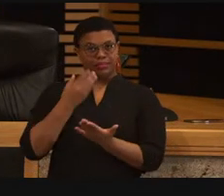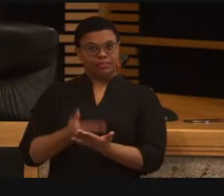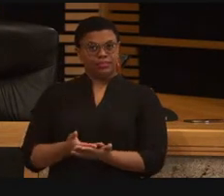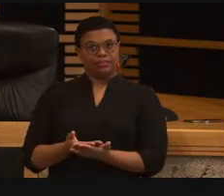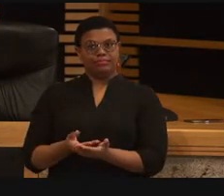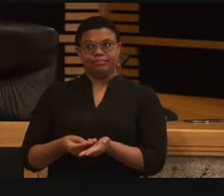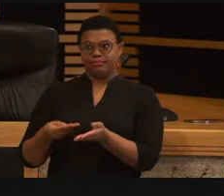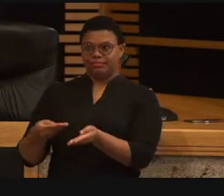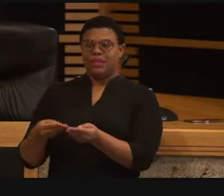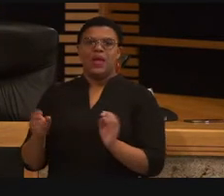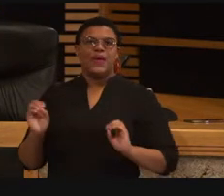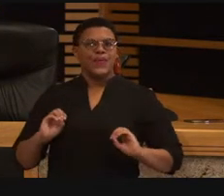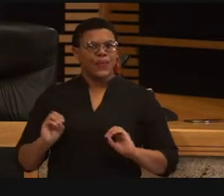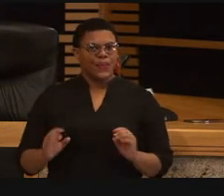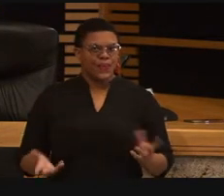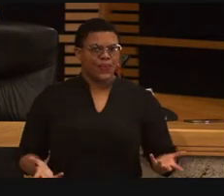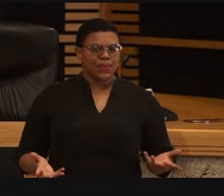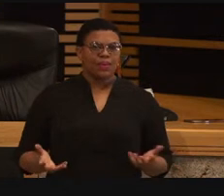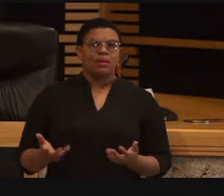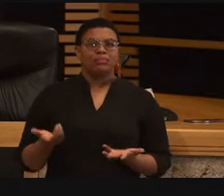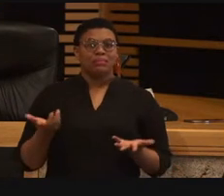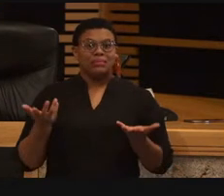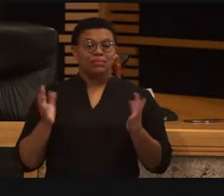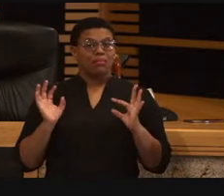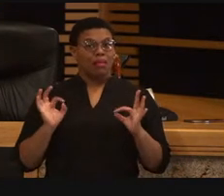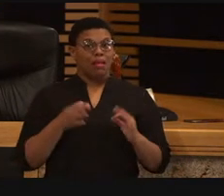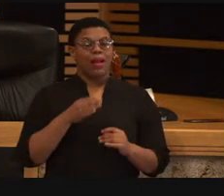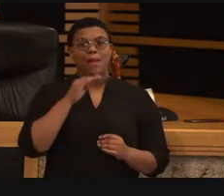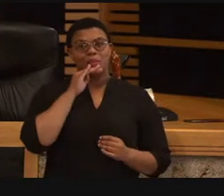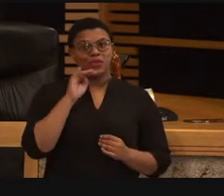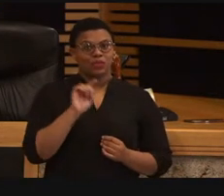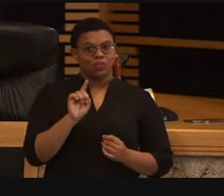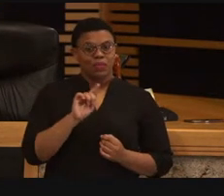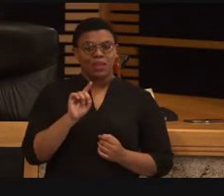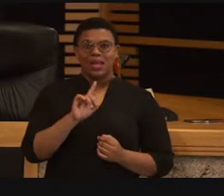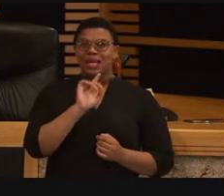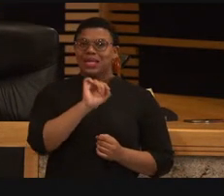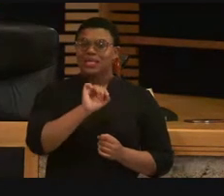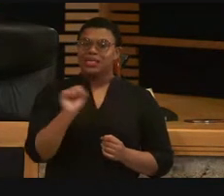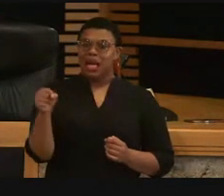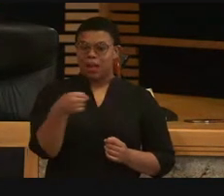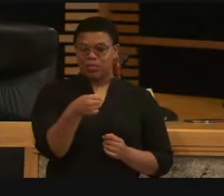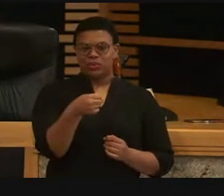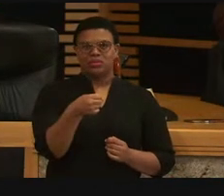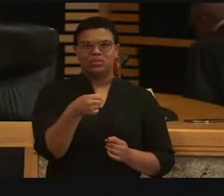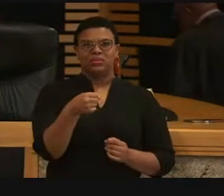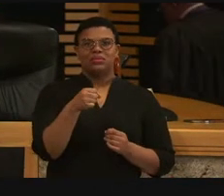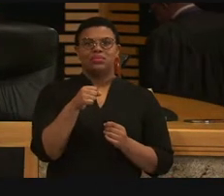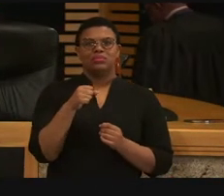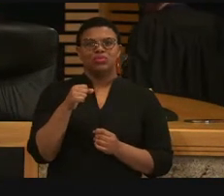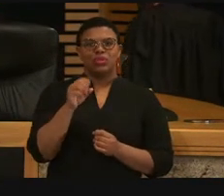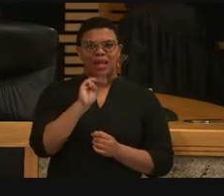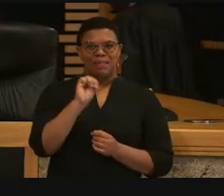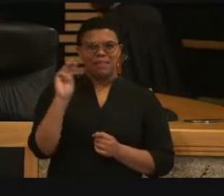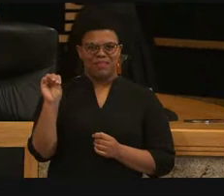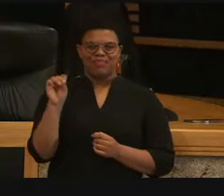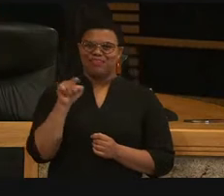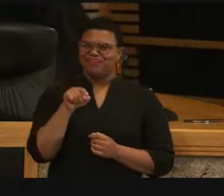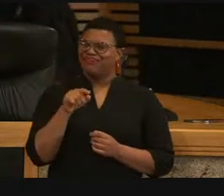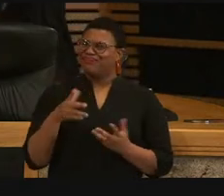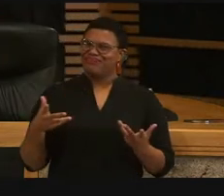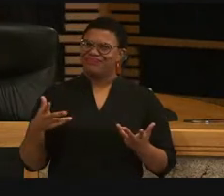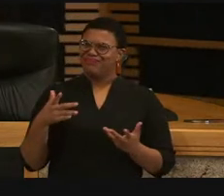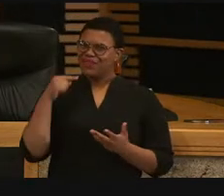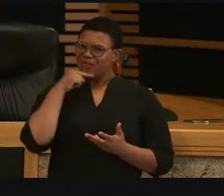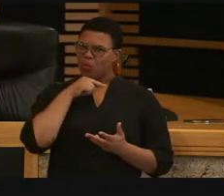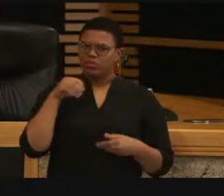contrary. That being the case simply means that his appointment as a municipal manager was tainted by